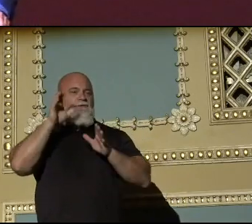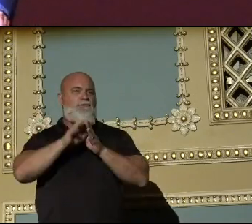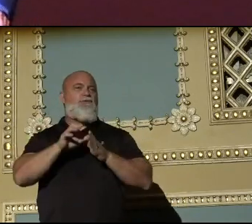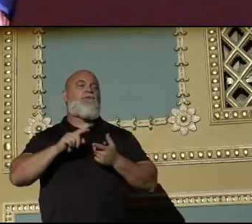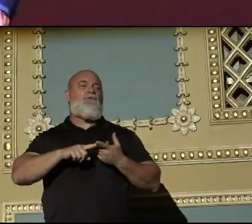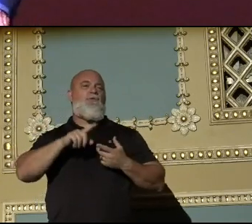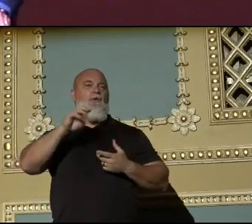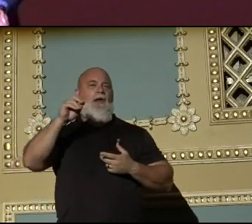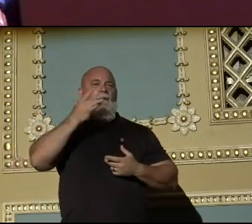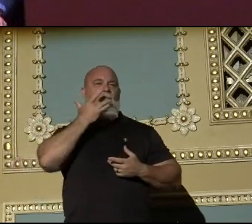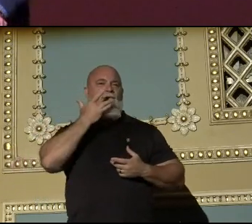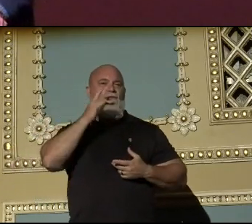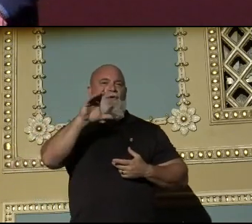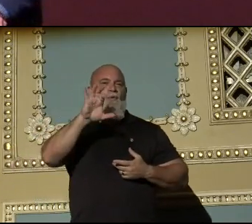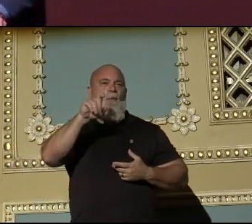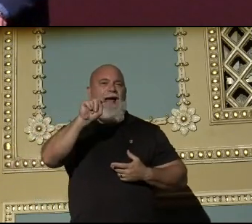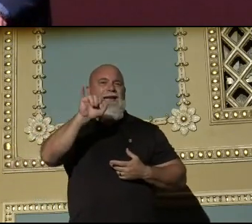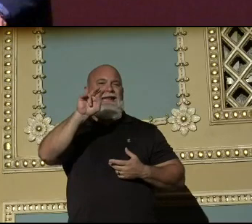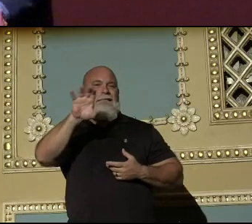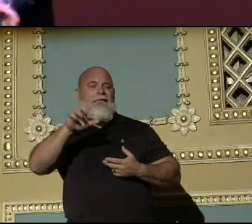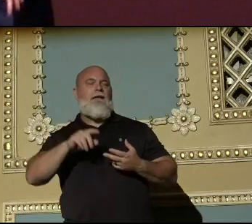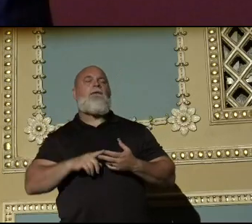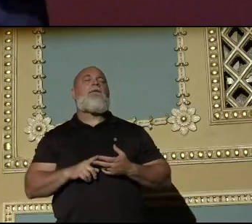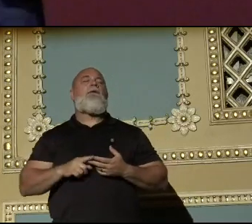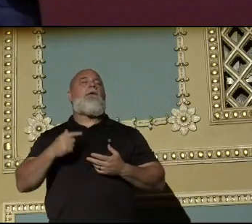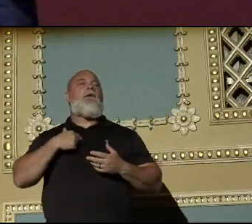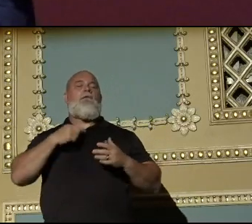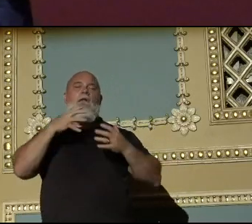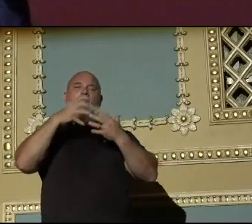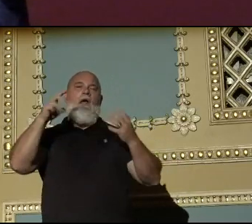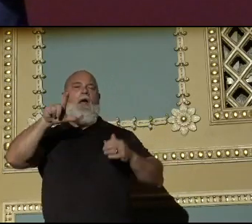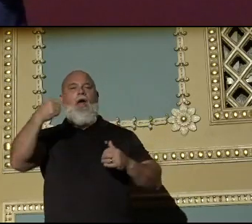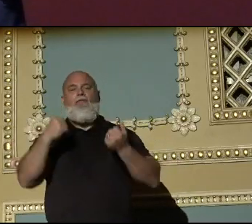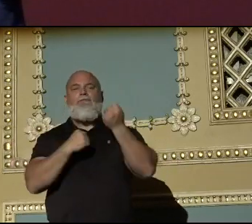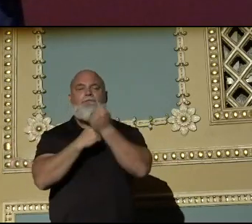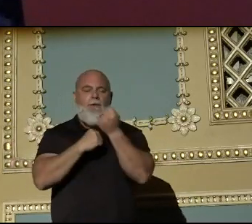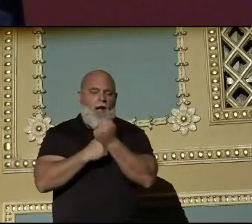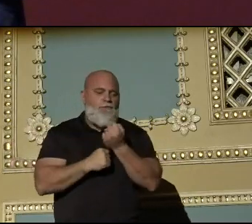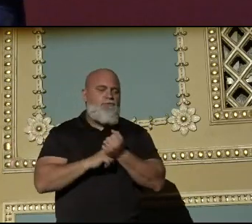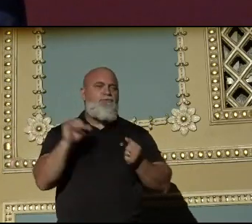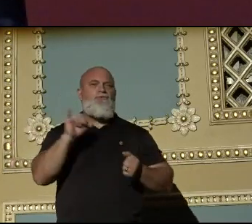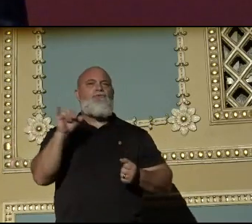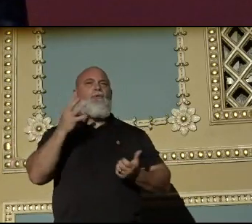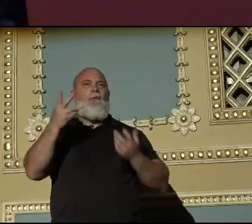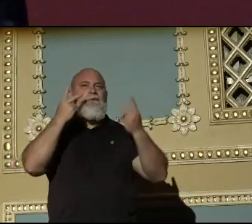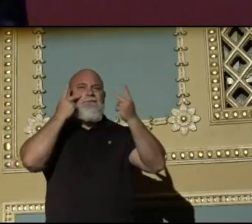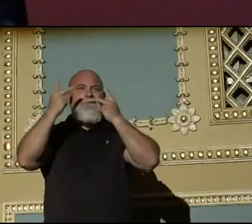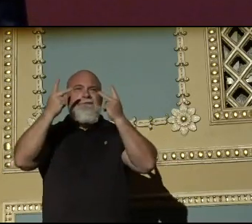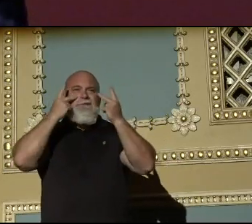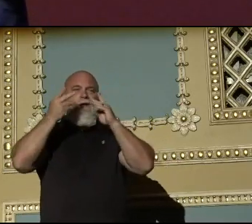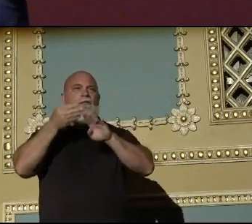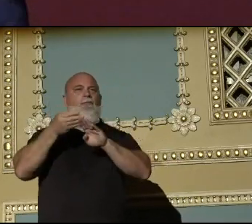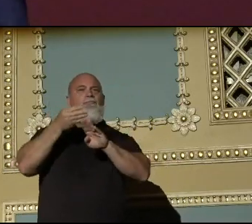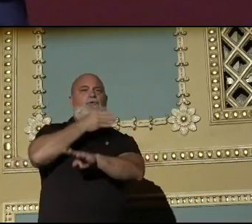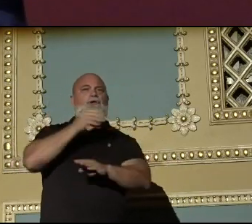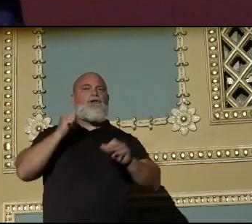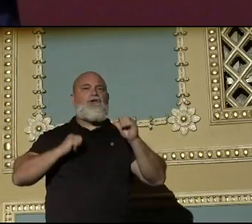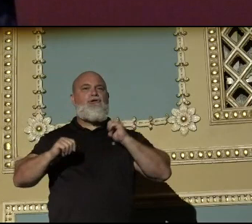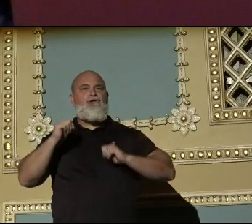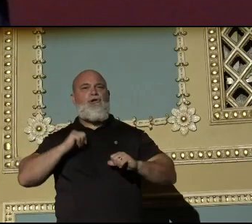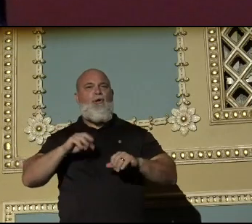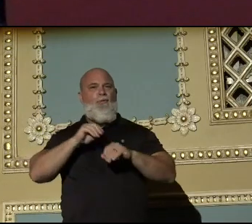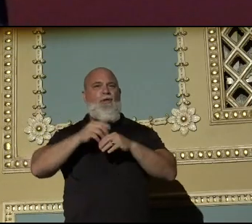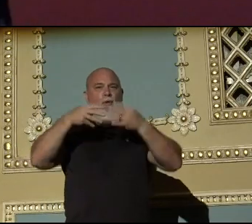KDV, and Preferred Credit, Inc. And we had a lot of other sponsors as well. You probably saw them in the pre-show. They'll be in